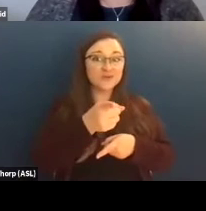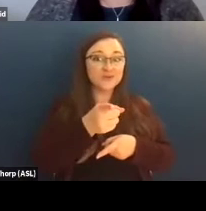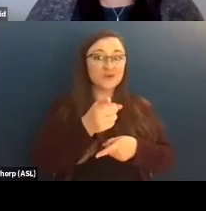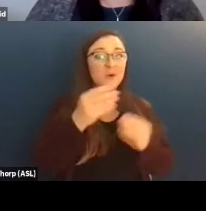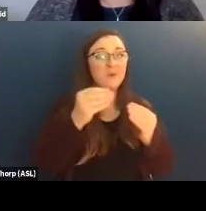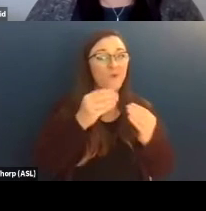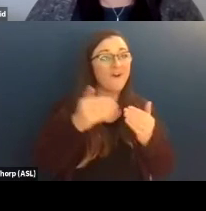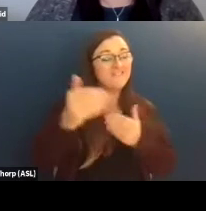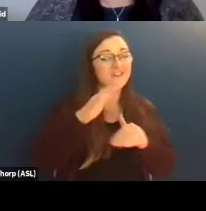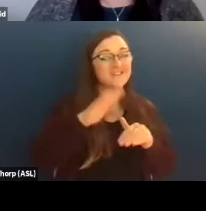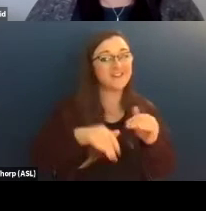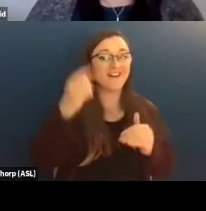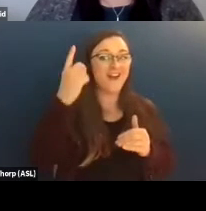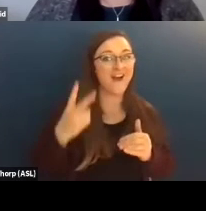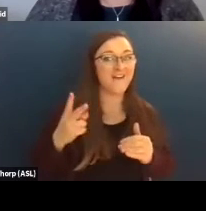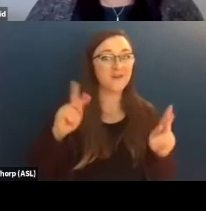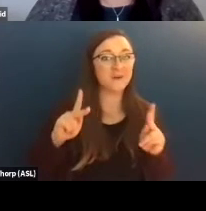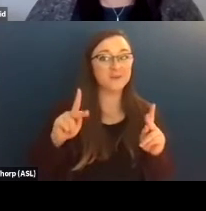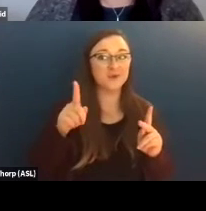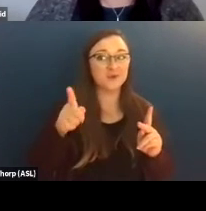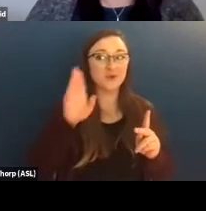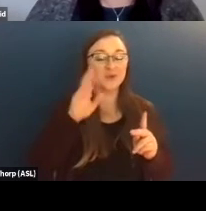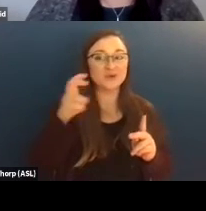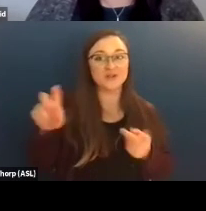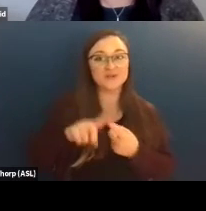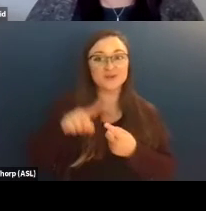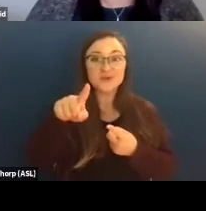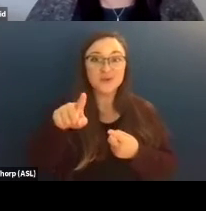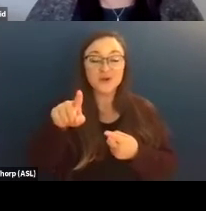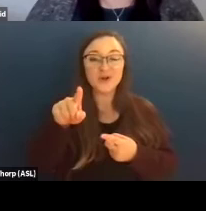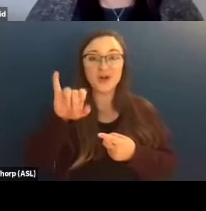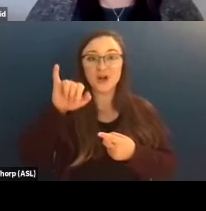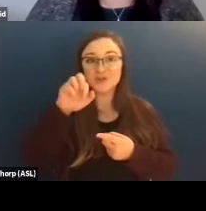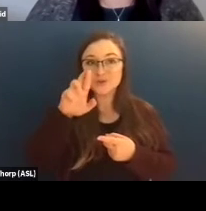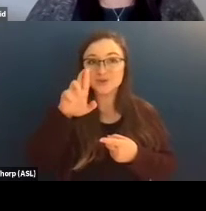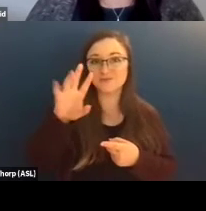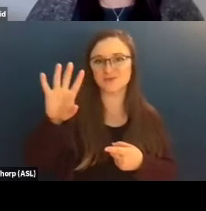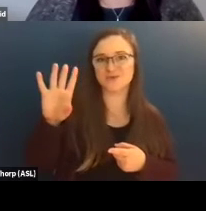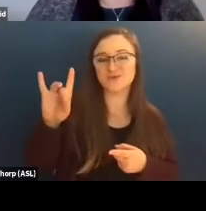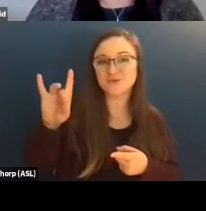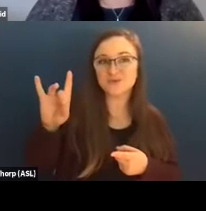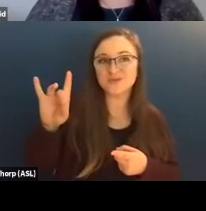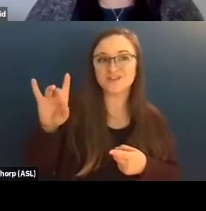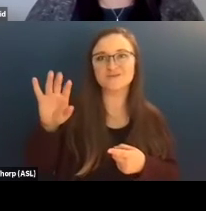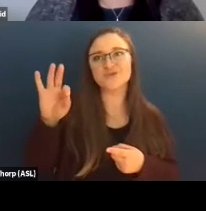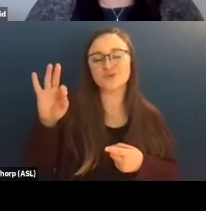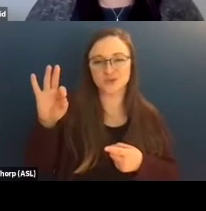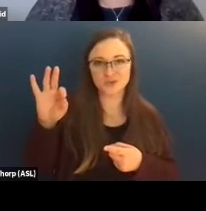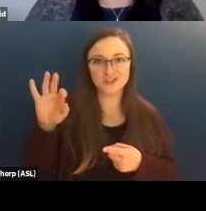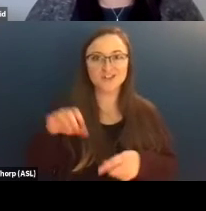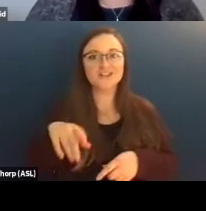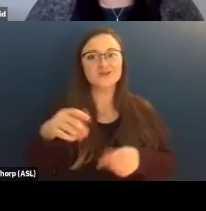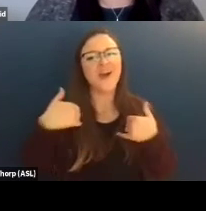advanced than half the population at the college. You are a junior coming into this situation. So have a confidence with